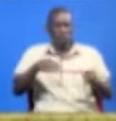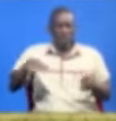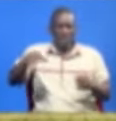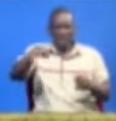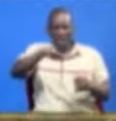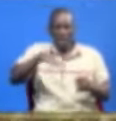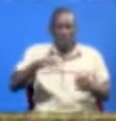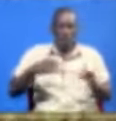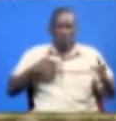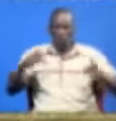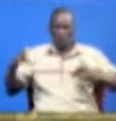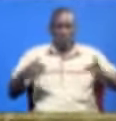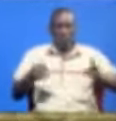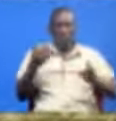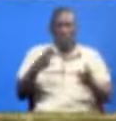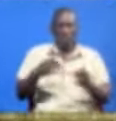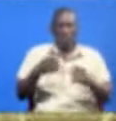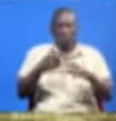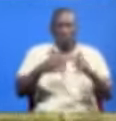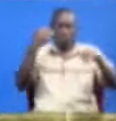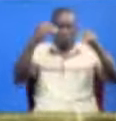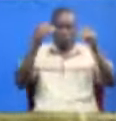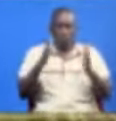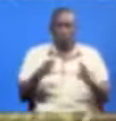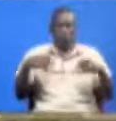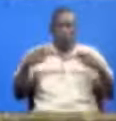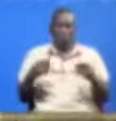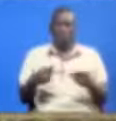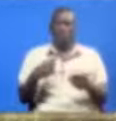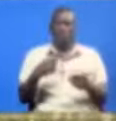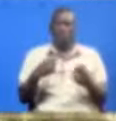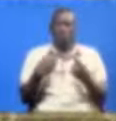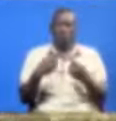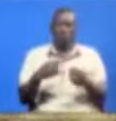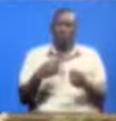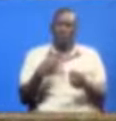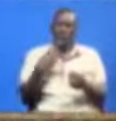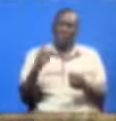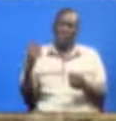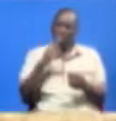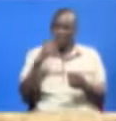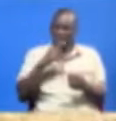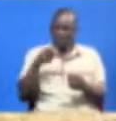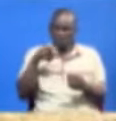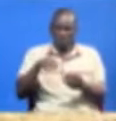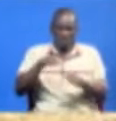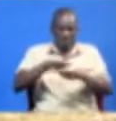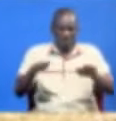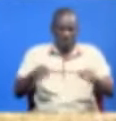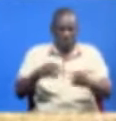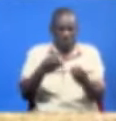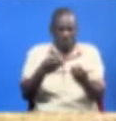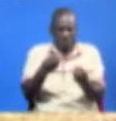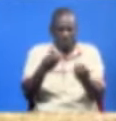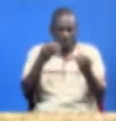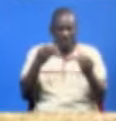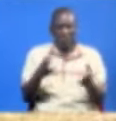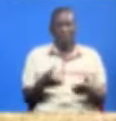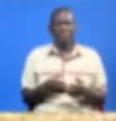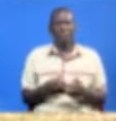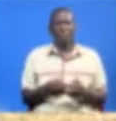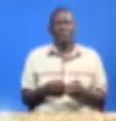are, however, mounting among experts on the looming danger posed by the unstable grounds. Essentially, the area